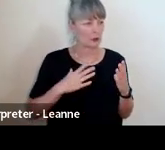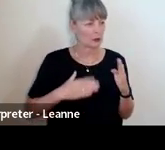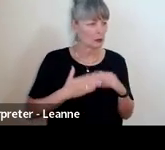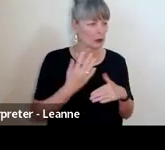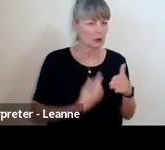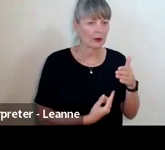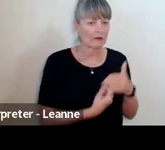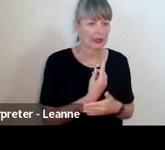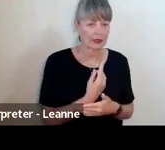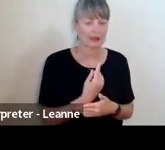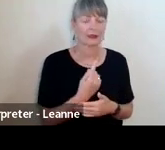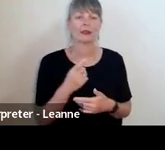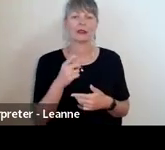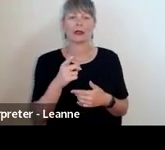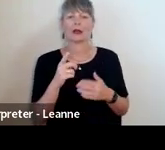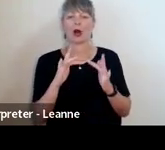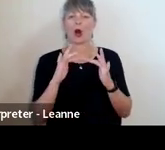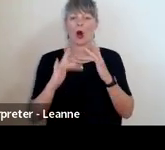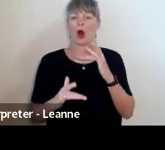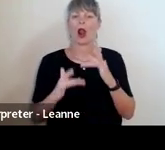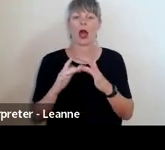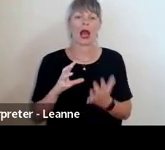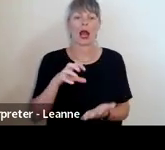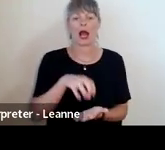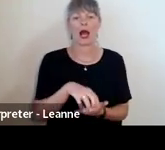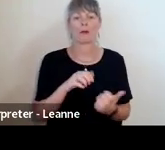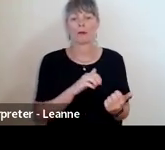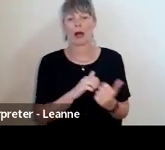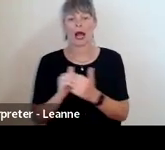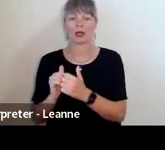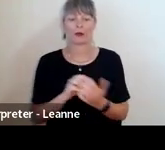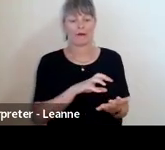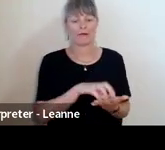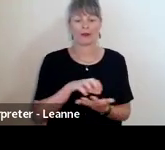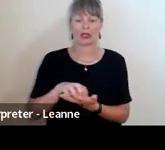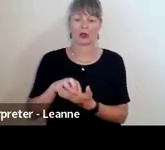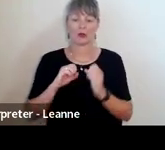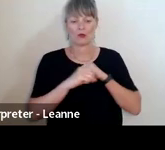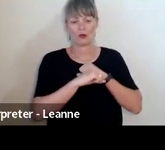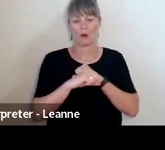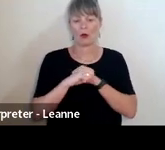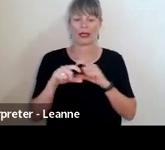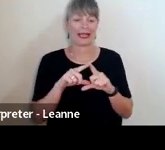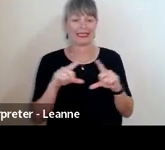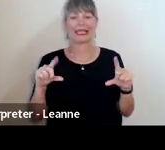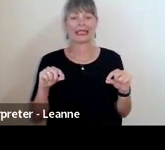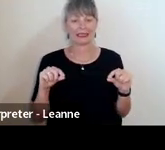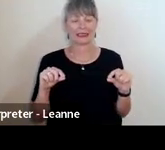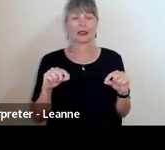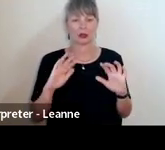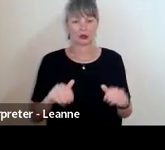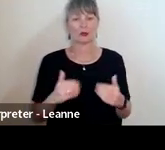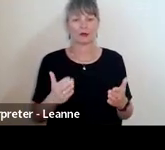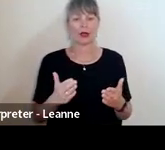online hub partnering with venues, promoters, and ticketing agents to provide accurate and consistent access and